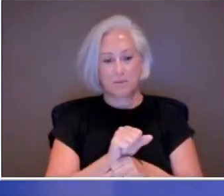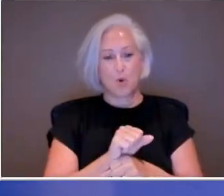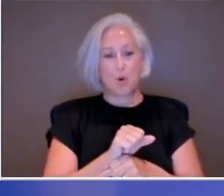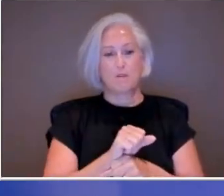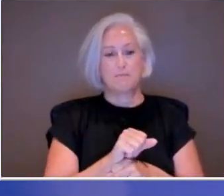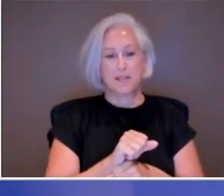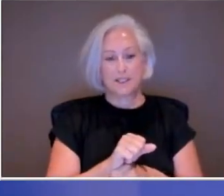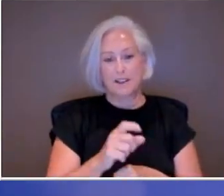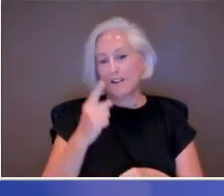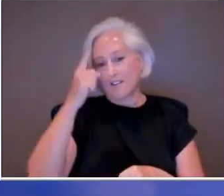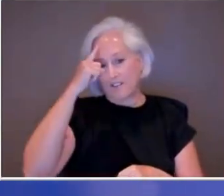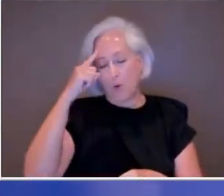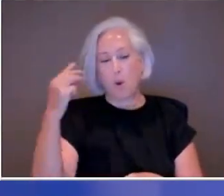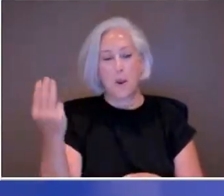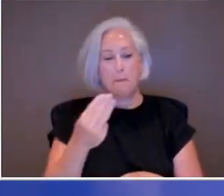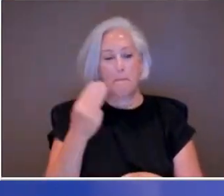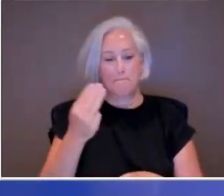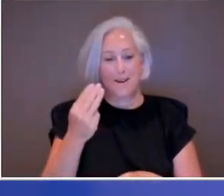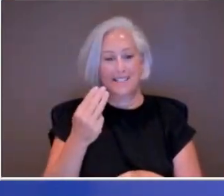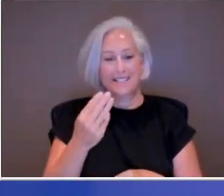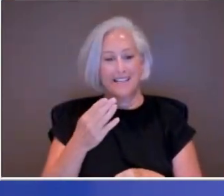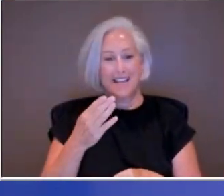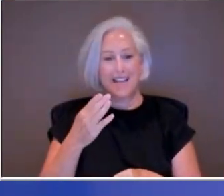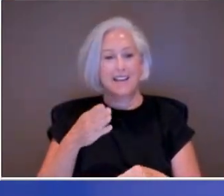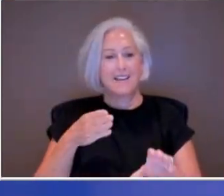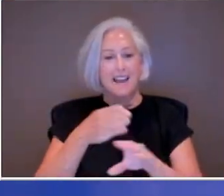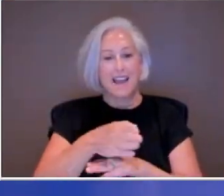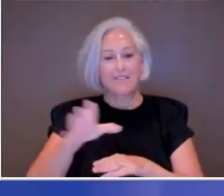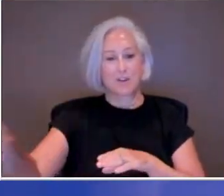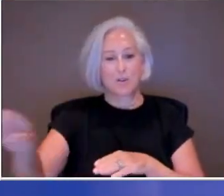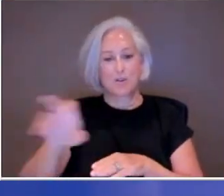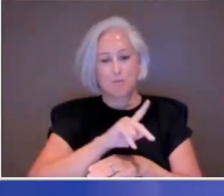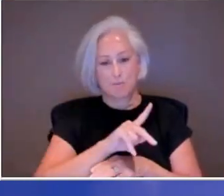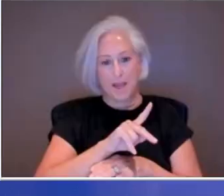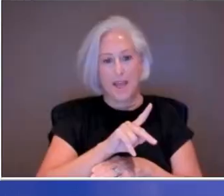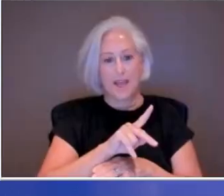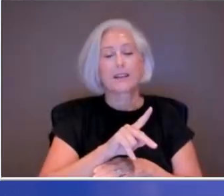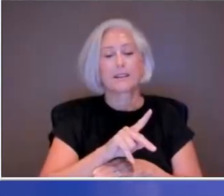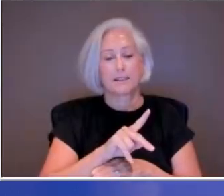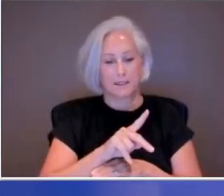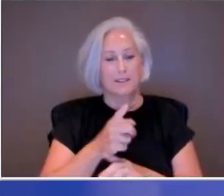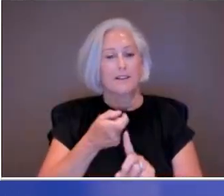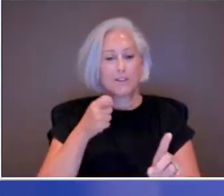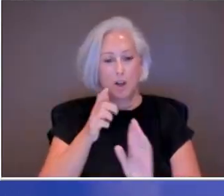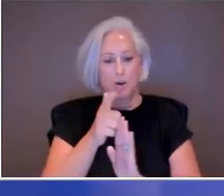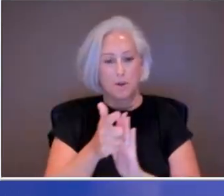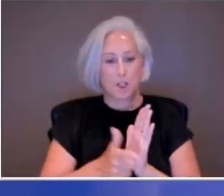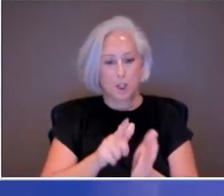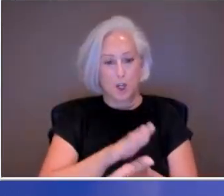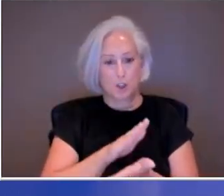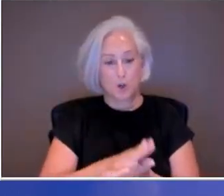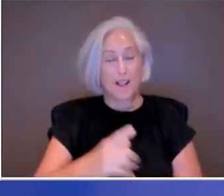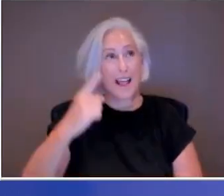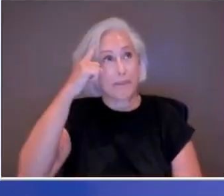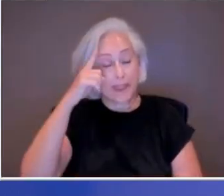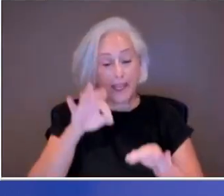Monday I got back from law school to look at my arm, and I'm thinking I had torn my rotator cuff in my